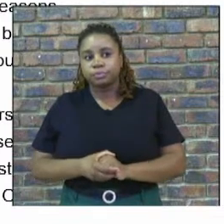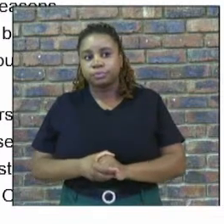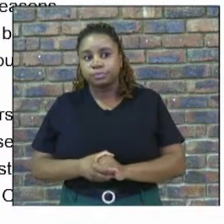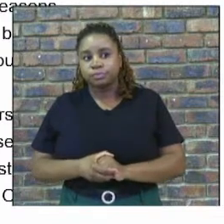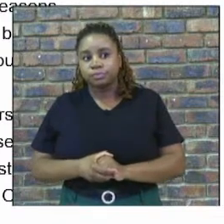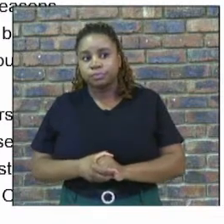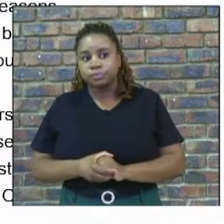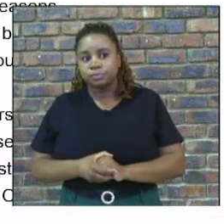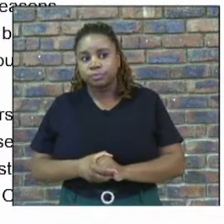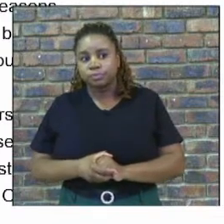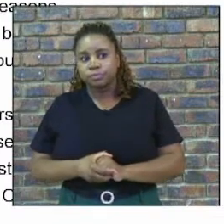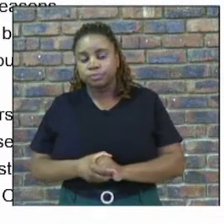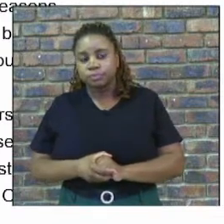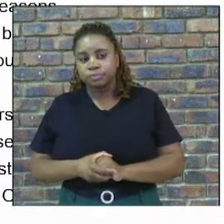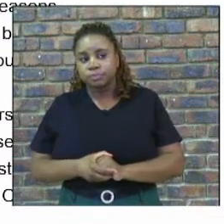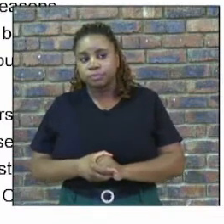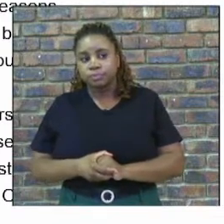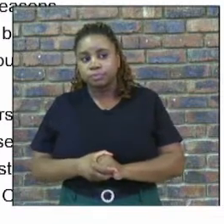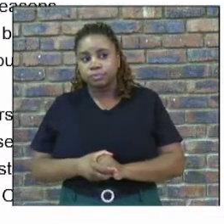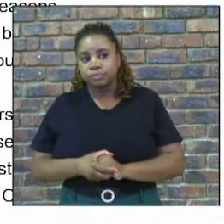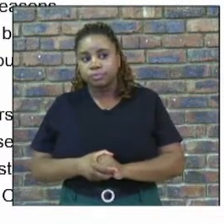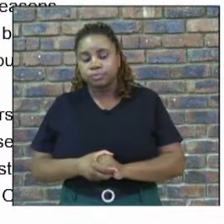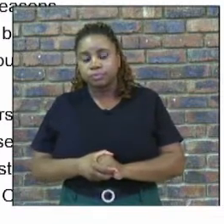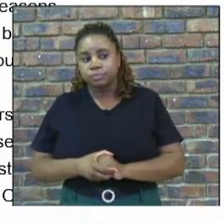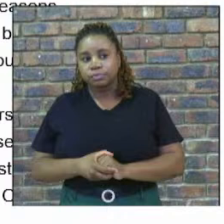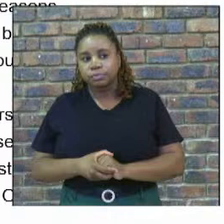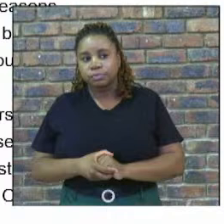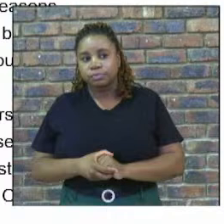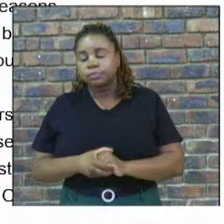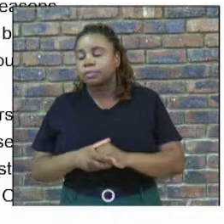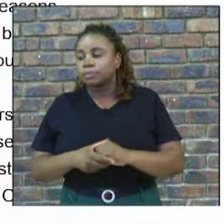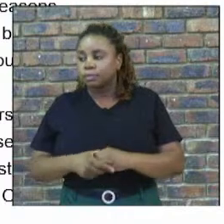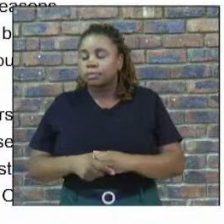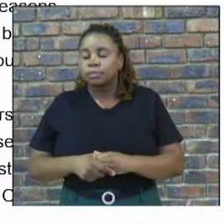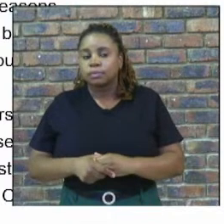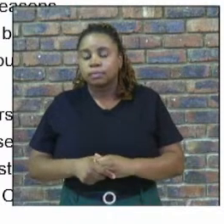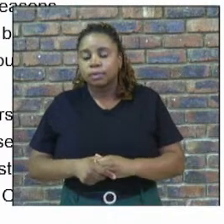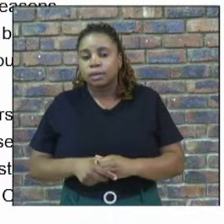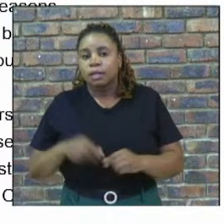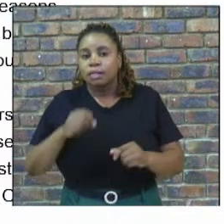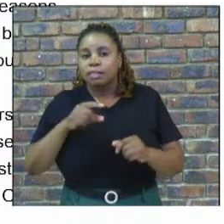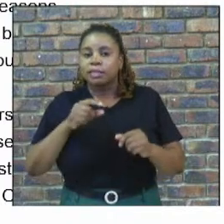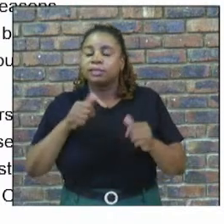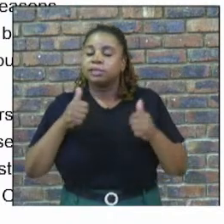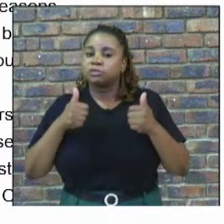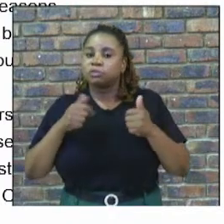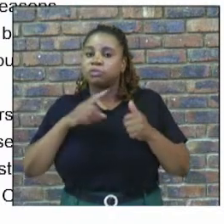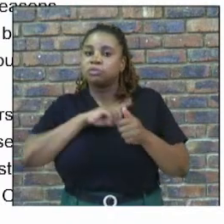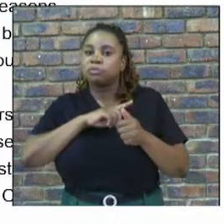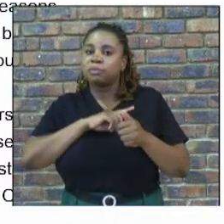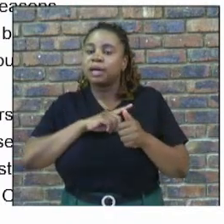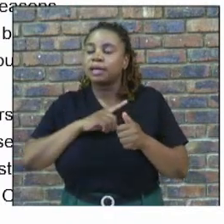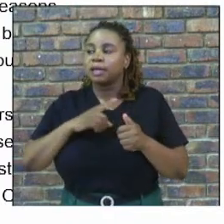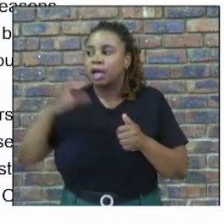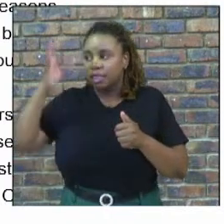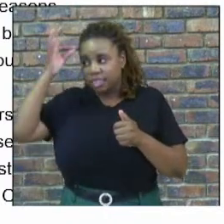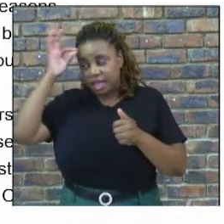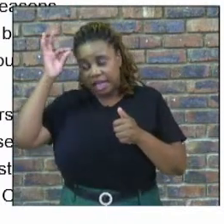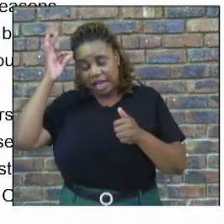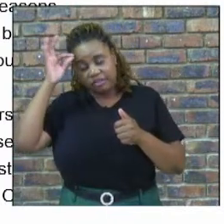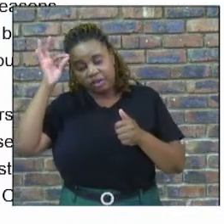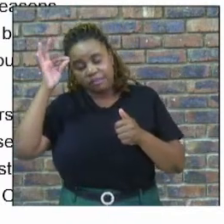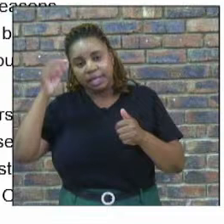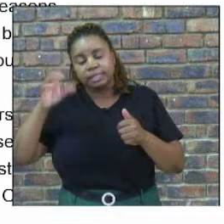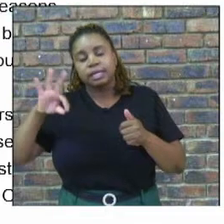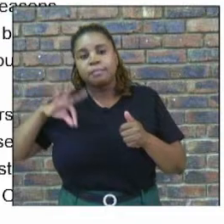you have provided services to a government department and there are issues that are rising, you'll be able